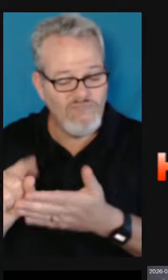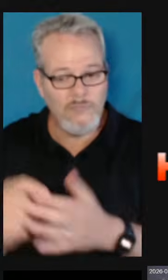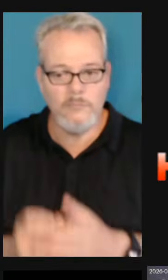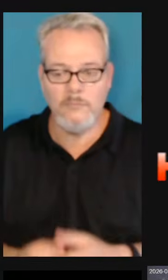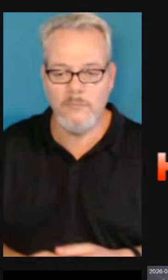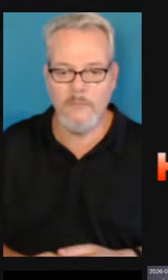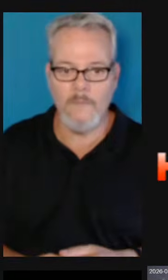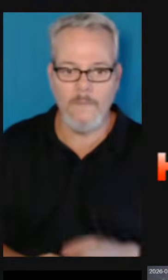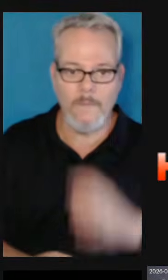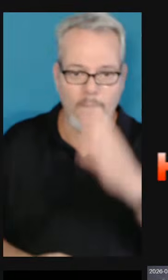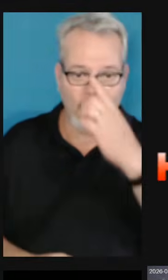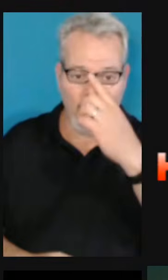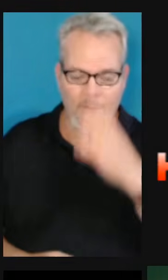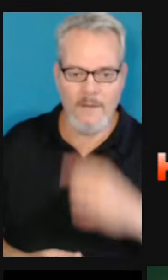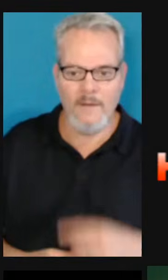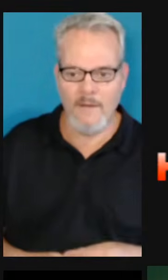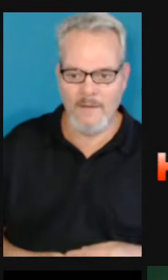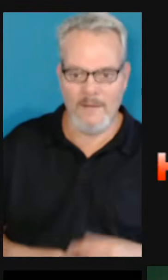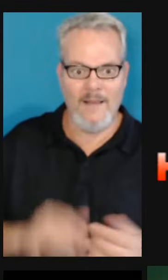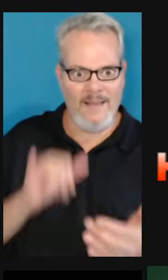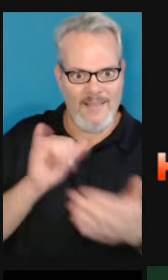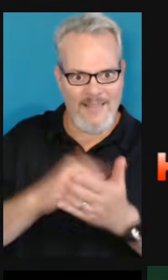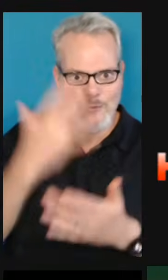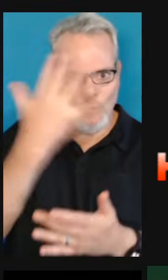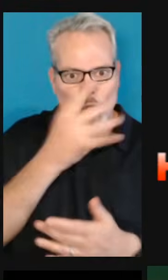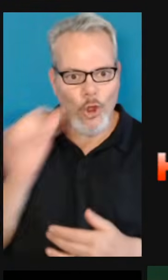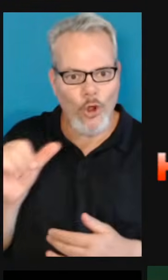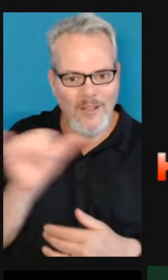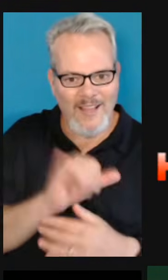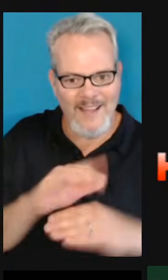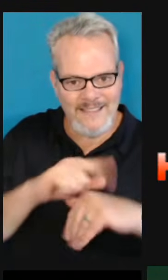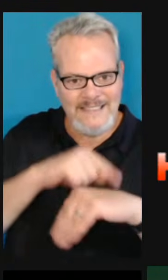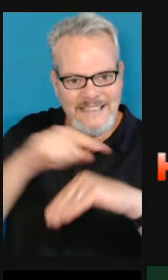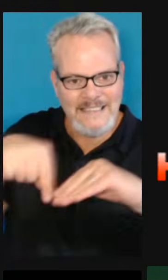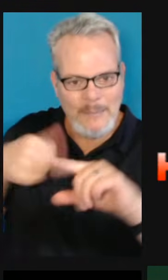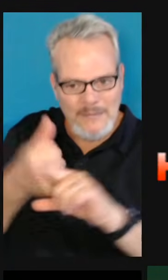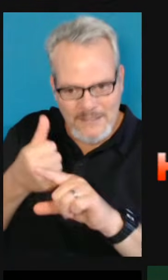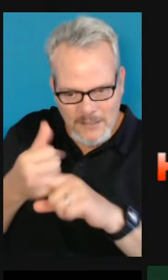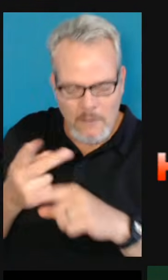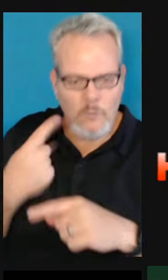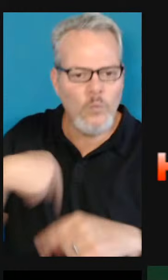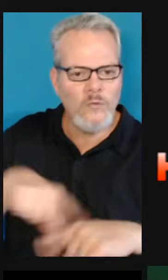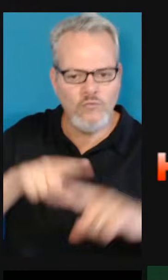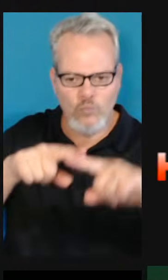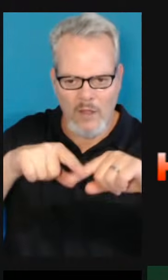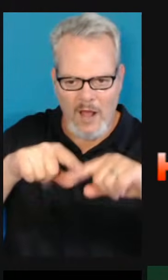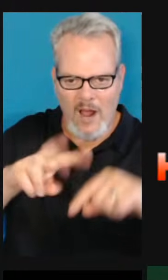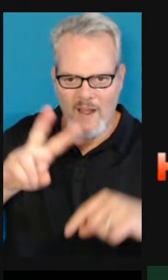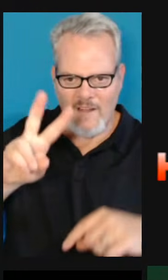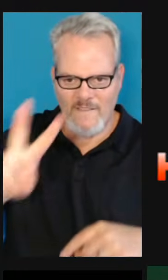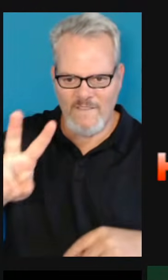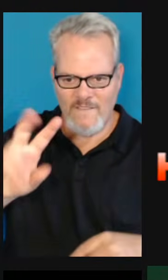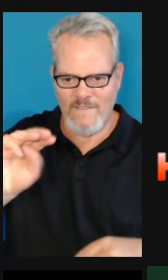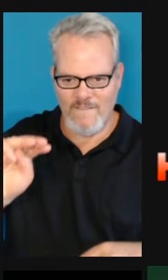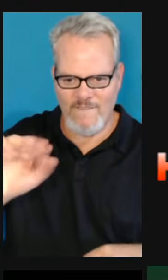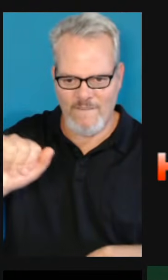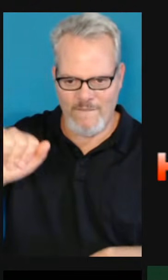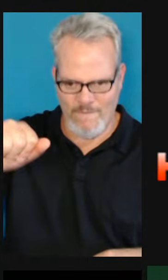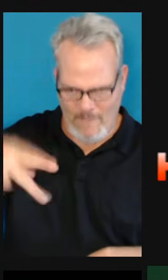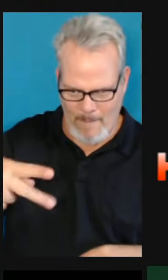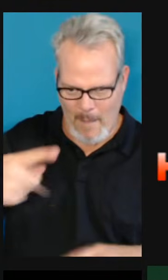So that's how it played out at the summit there. We rely on the fog measurement and prediction program from University of Hawaii at